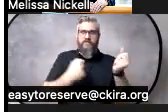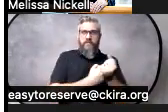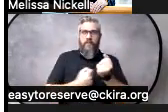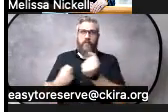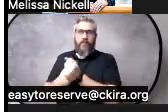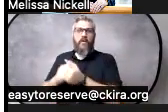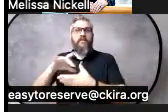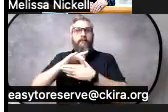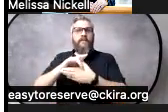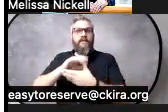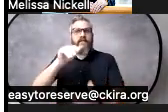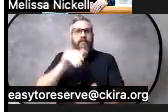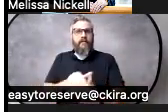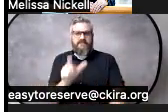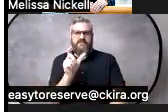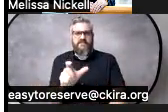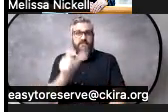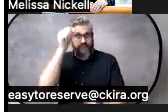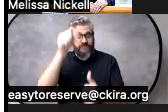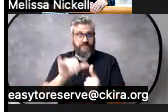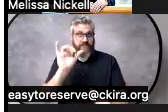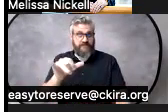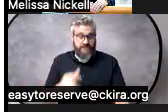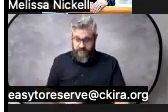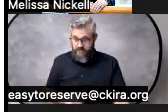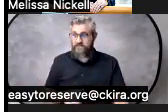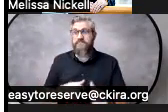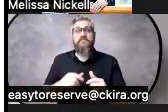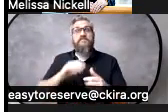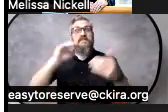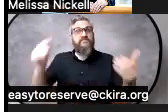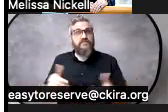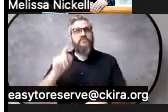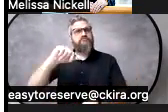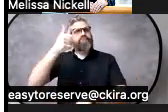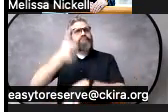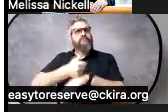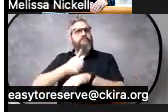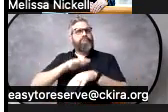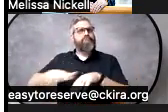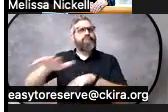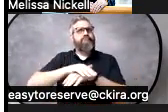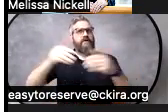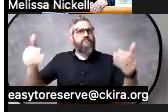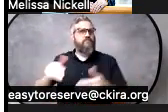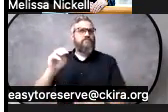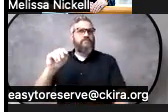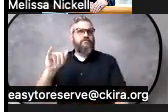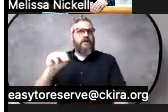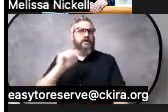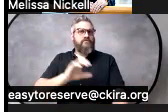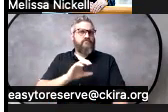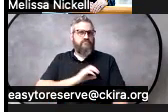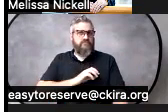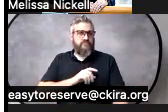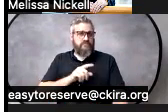is in the middle. Keep that in mind. Now, the introduction should set the scene and introduce the main characters. You can